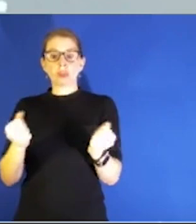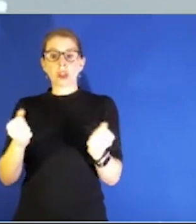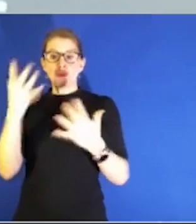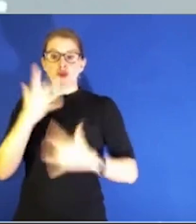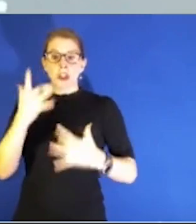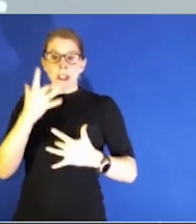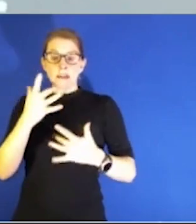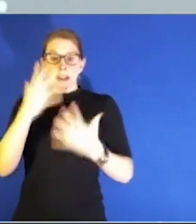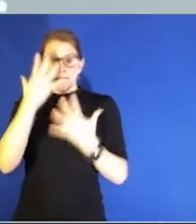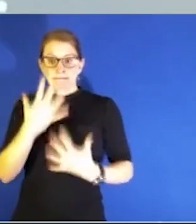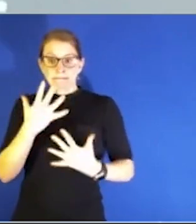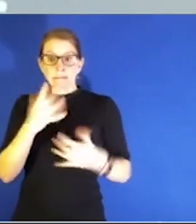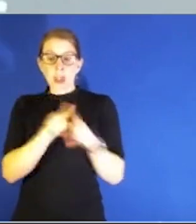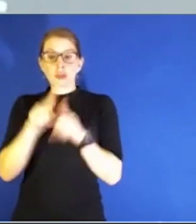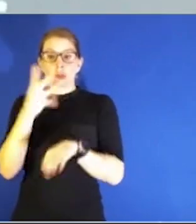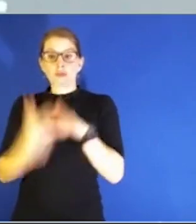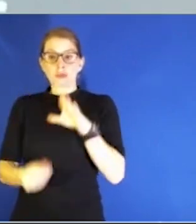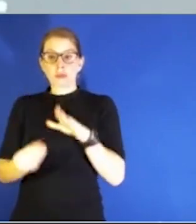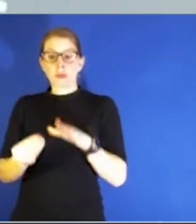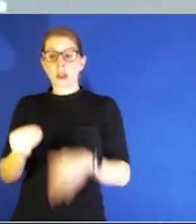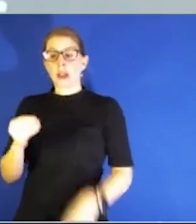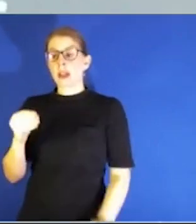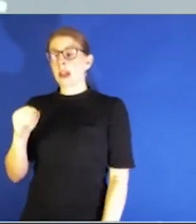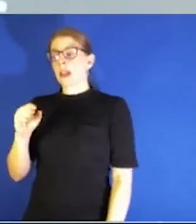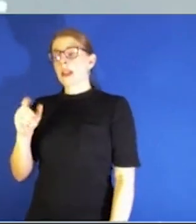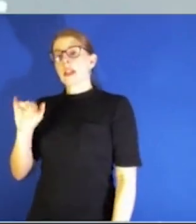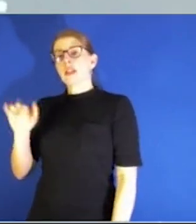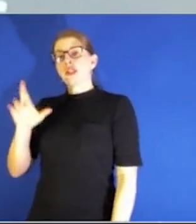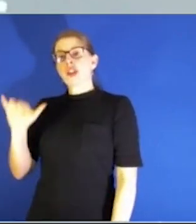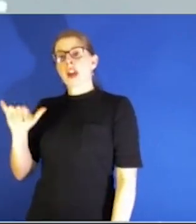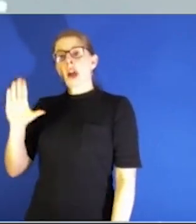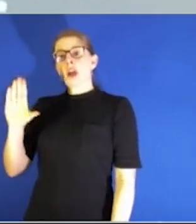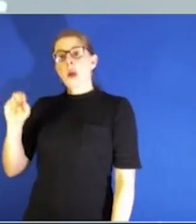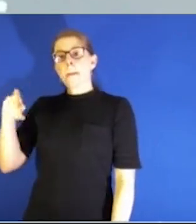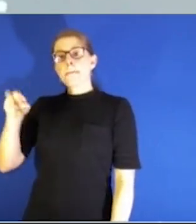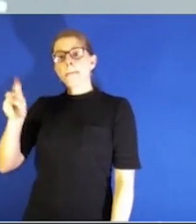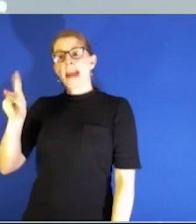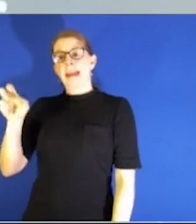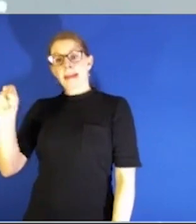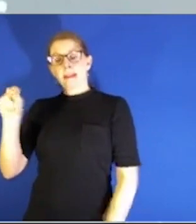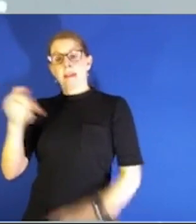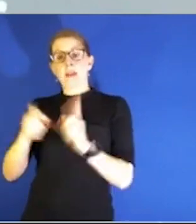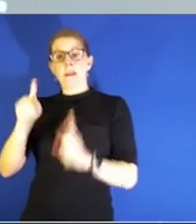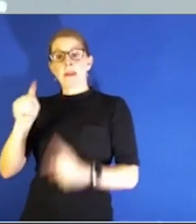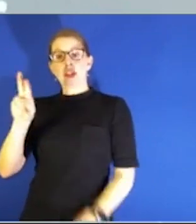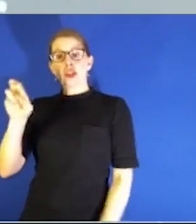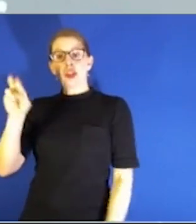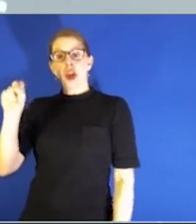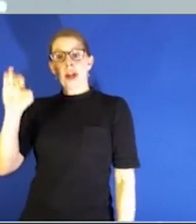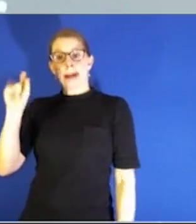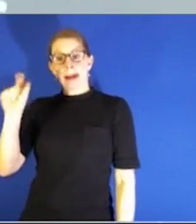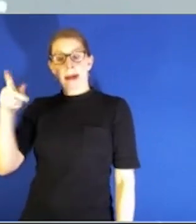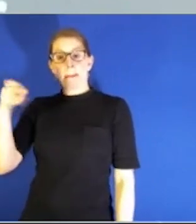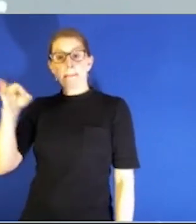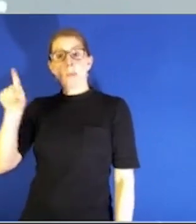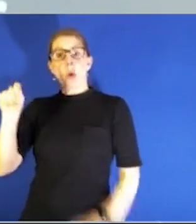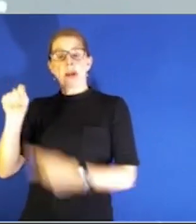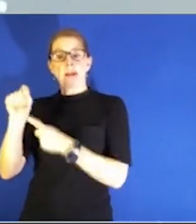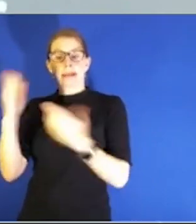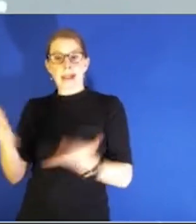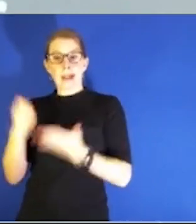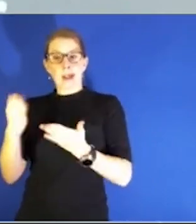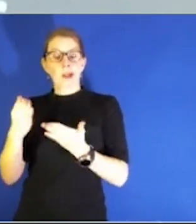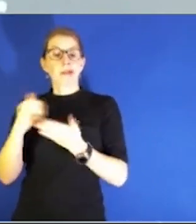Jamiecopacan from Turning Point is joining us to tell us what we need to do, plus help ease you and your family's fears about the